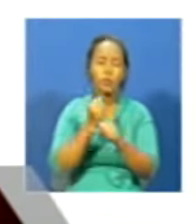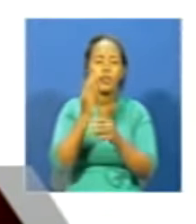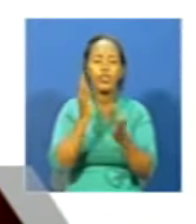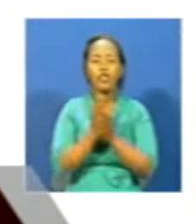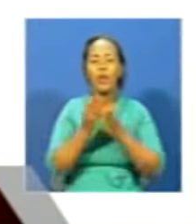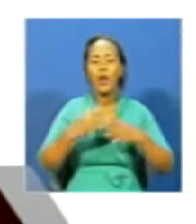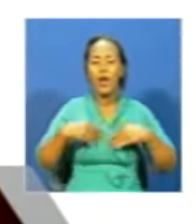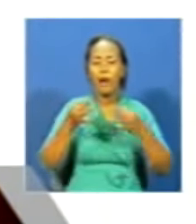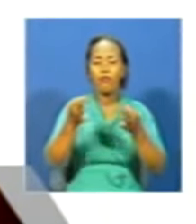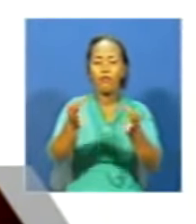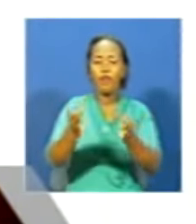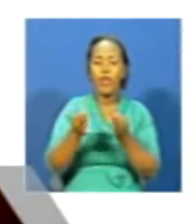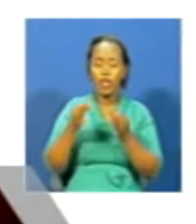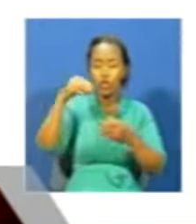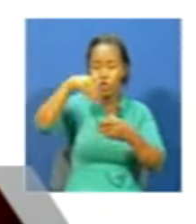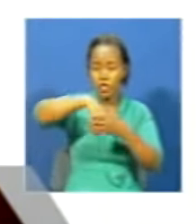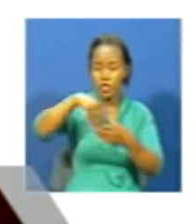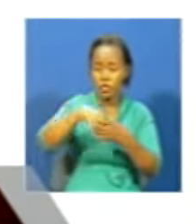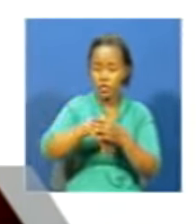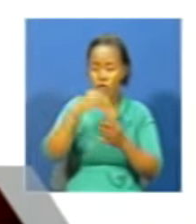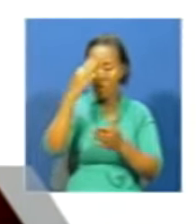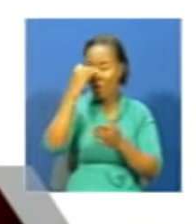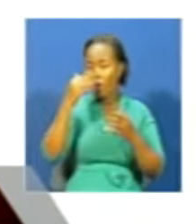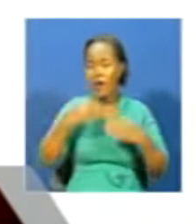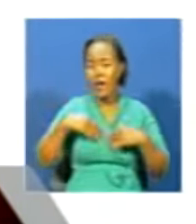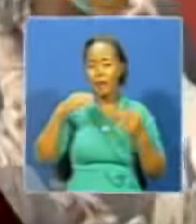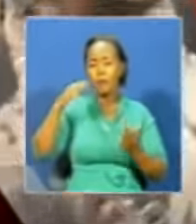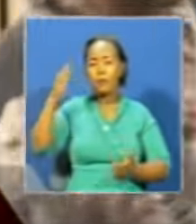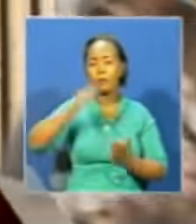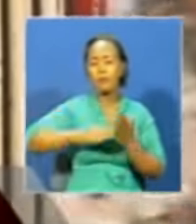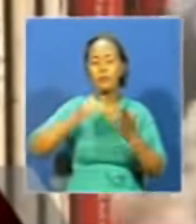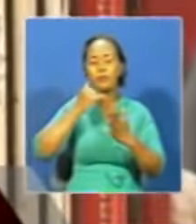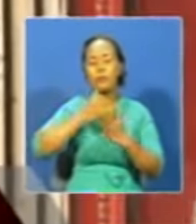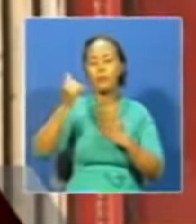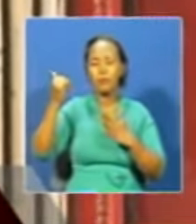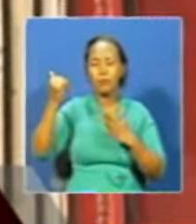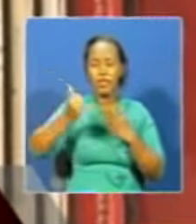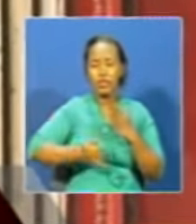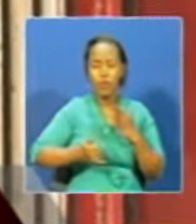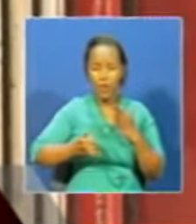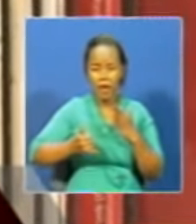inclusion given the low uptake of insurance.